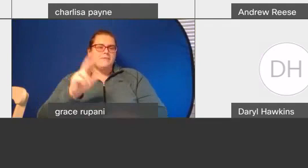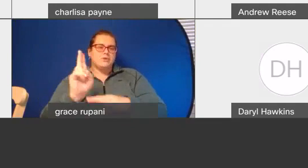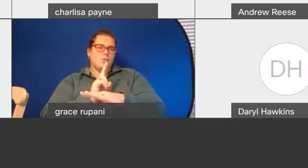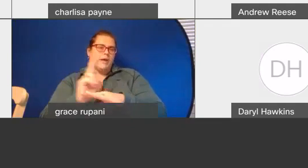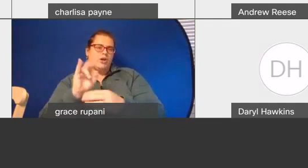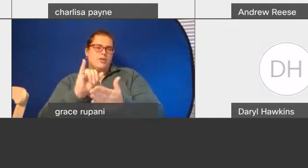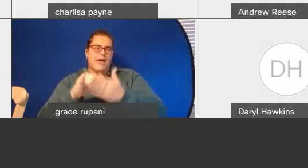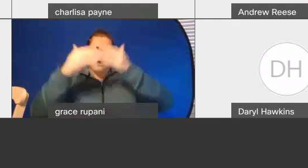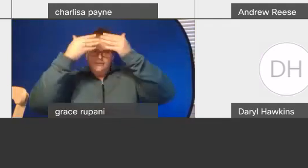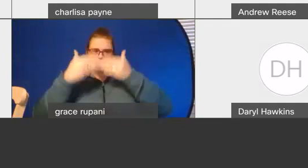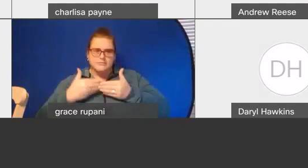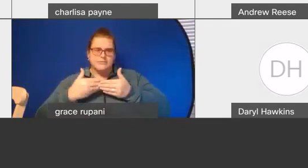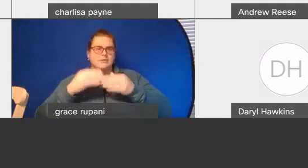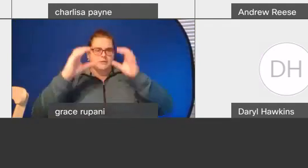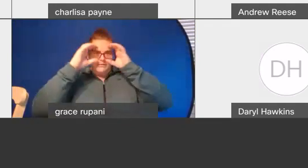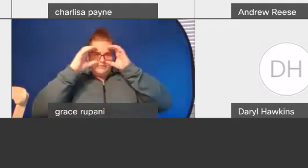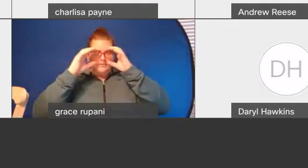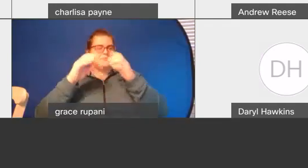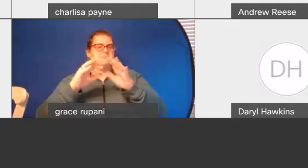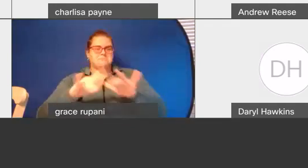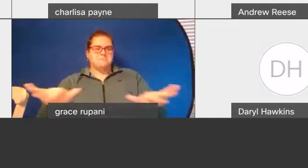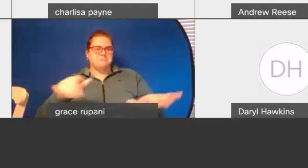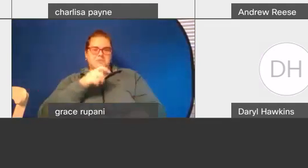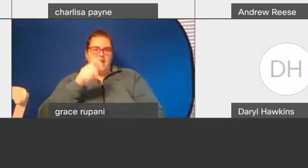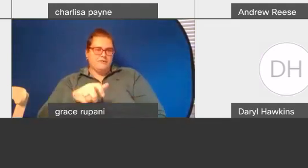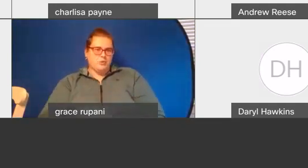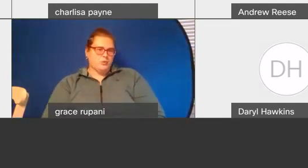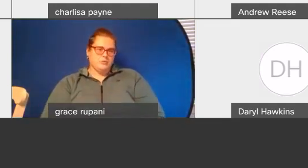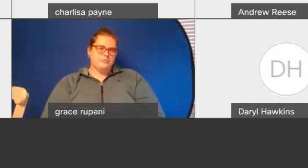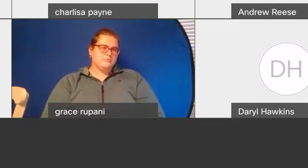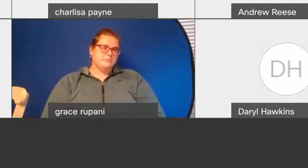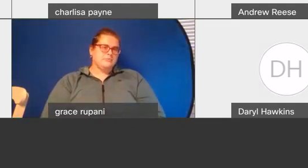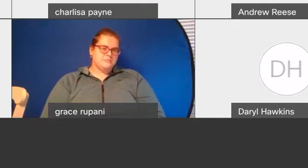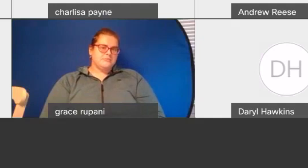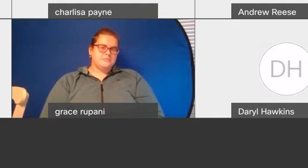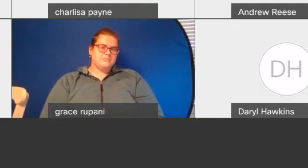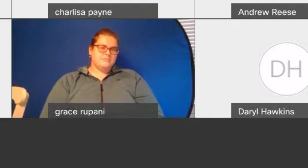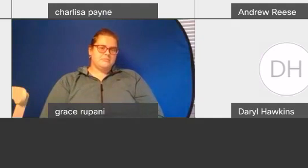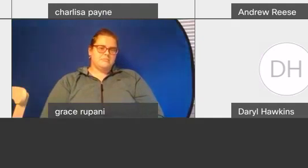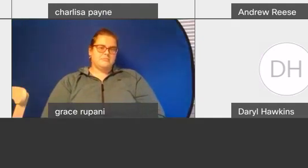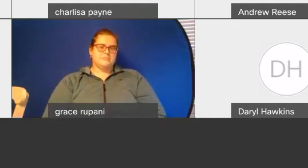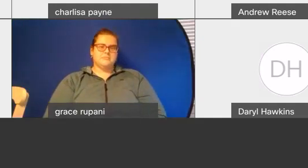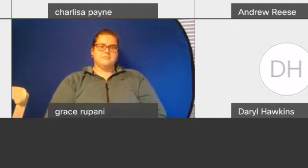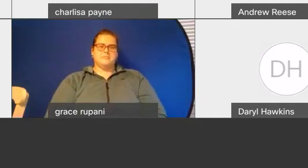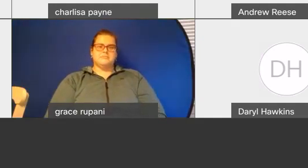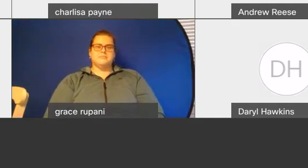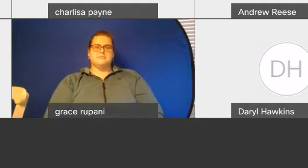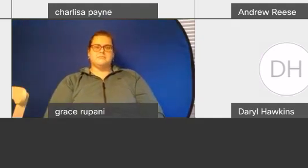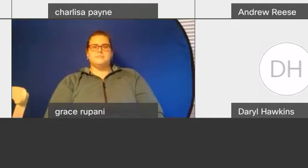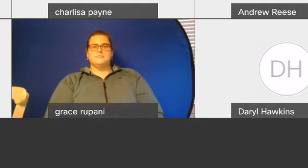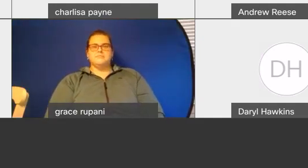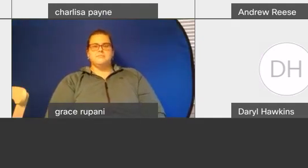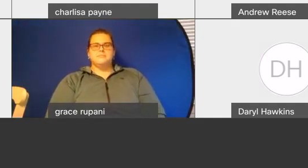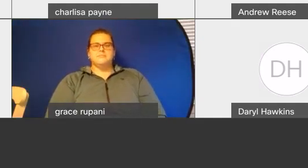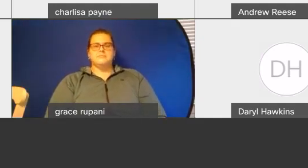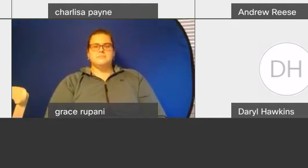that eye protection, etc. So I know that there are some, maybe some individuals who live in the home with